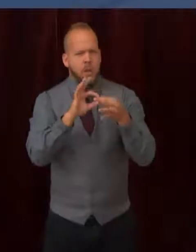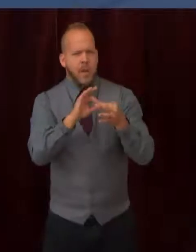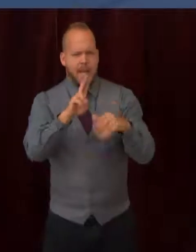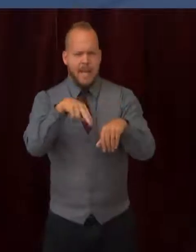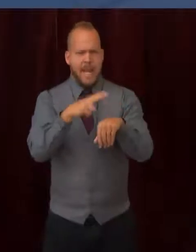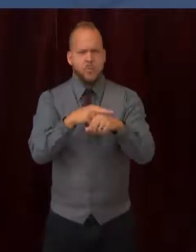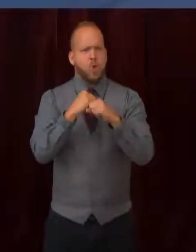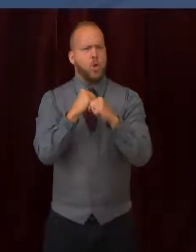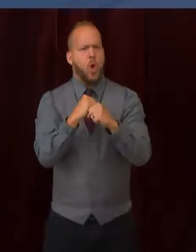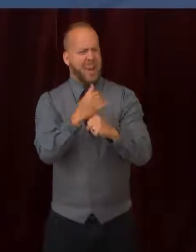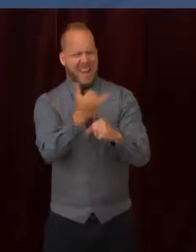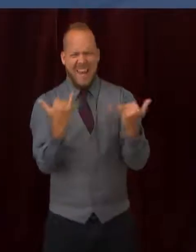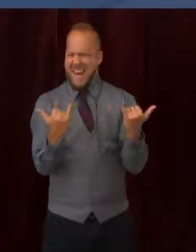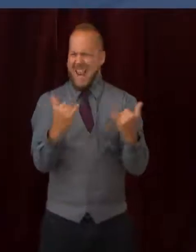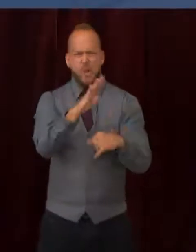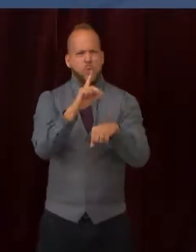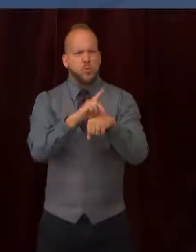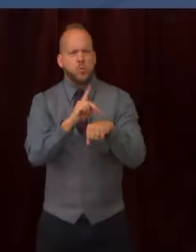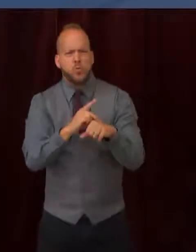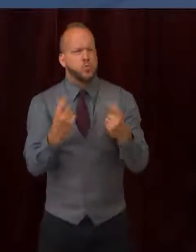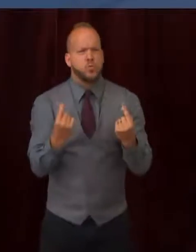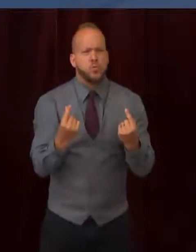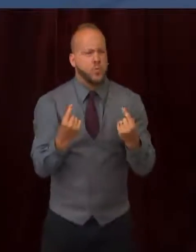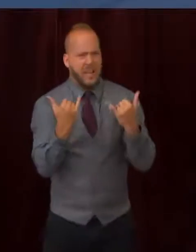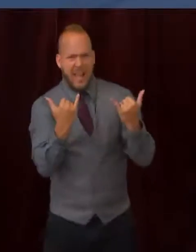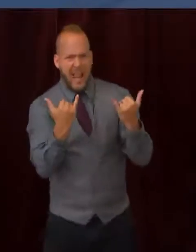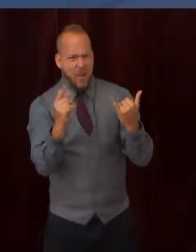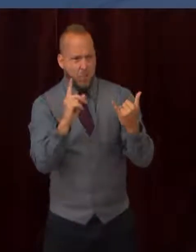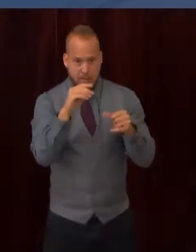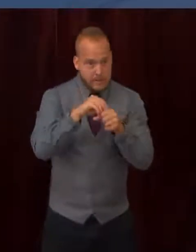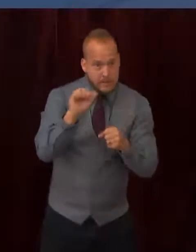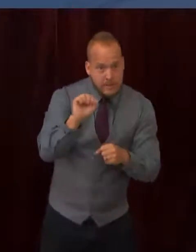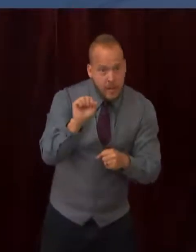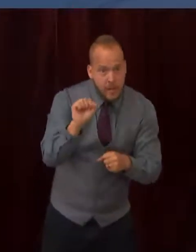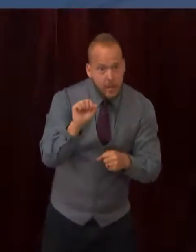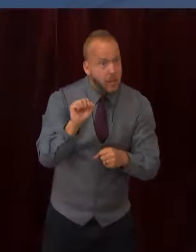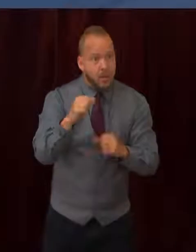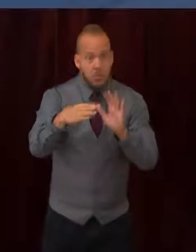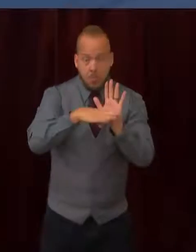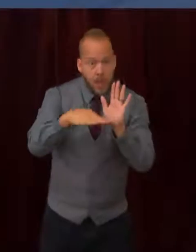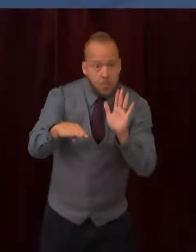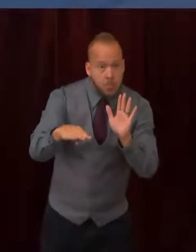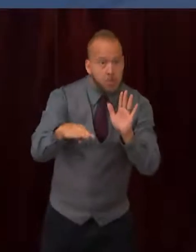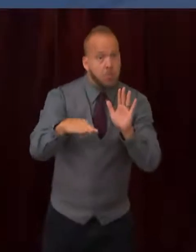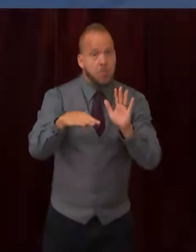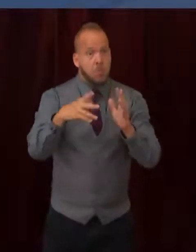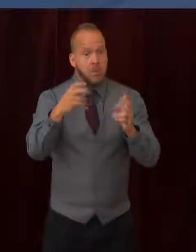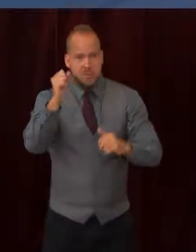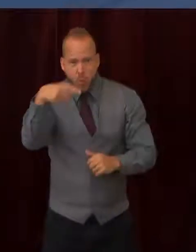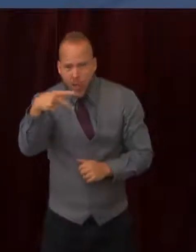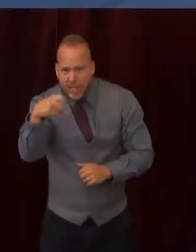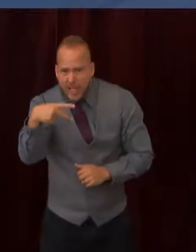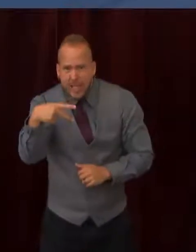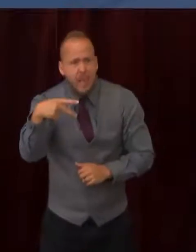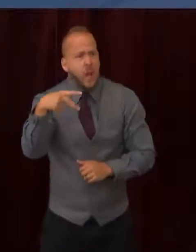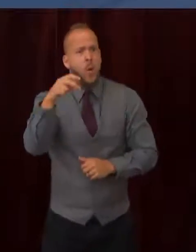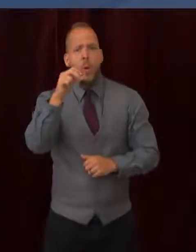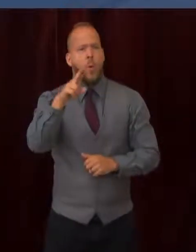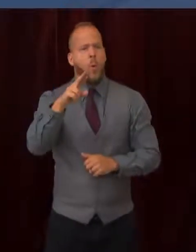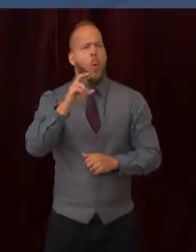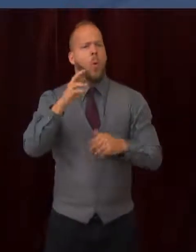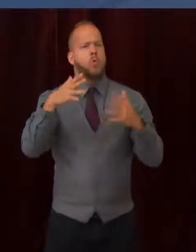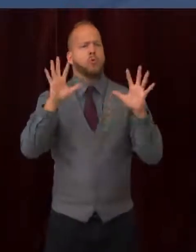members positioned in Seattle, Bellevue, Spokane, other places, or have they stepped back at this point? General, you want to answer